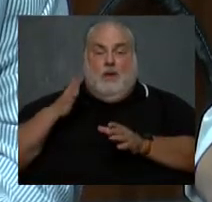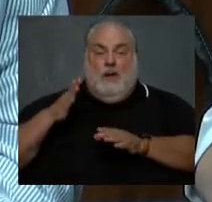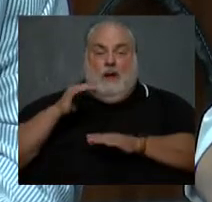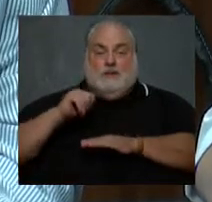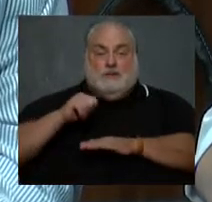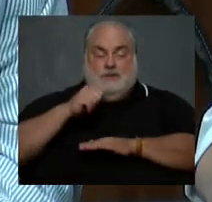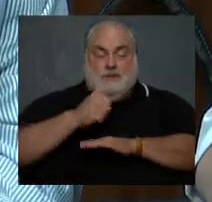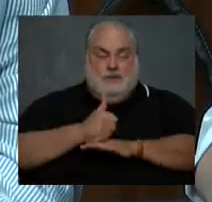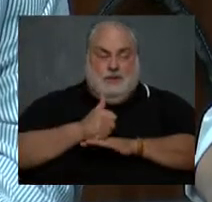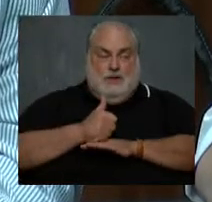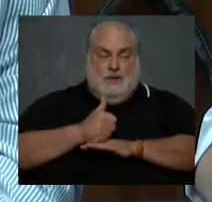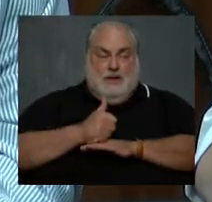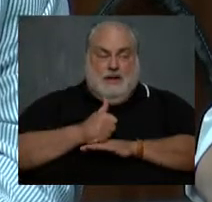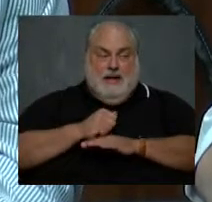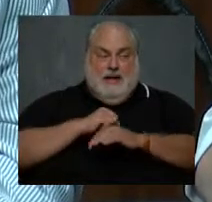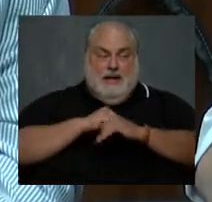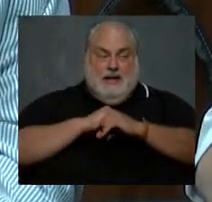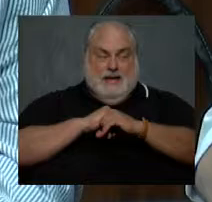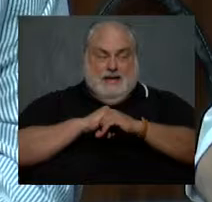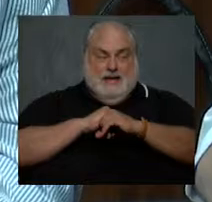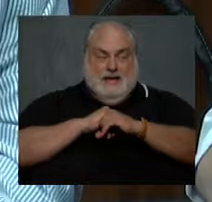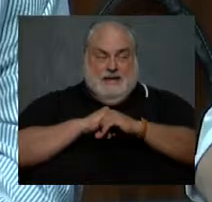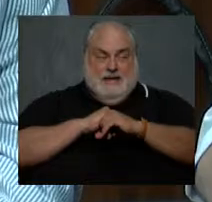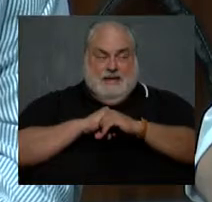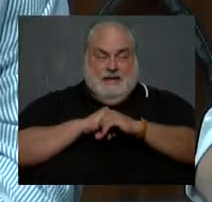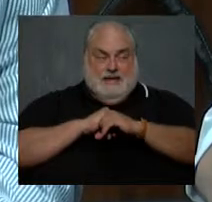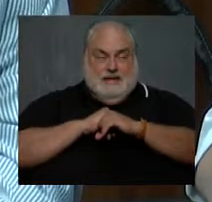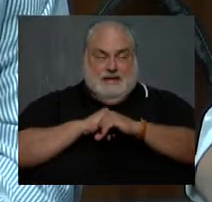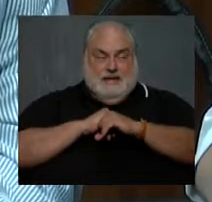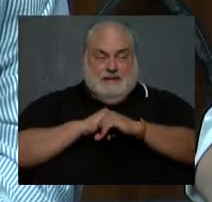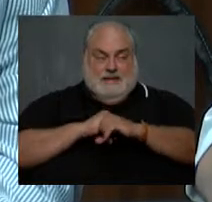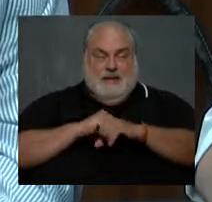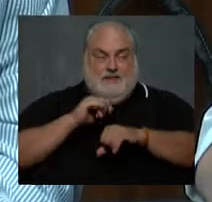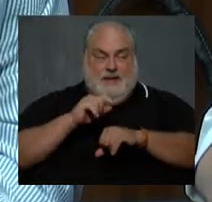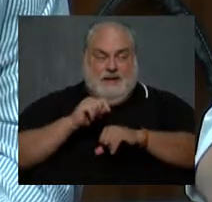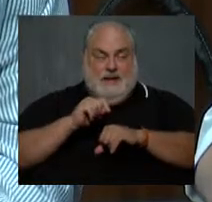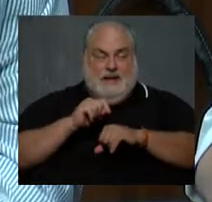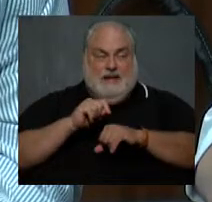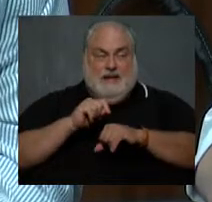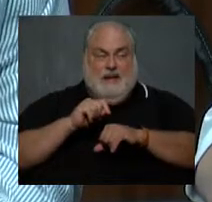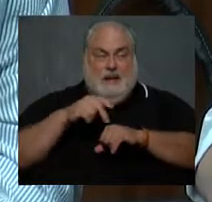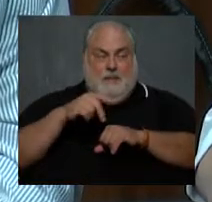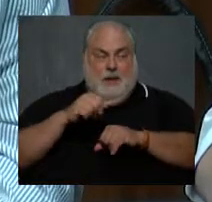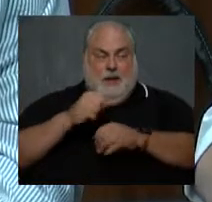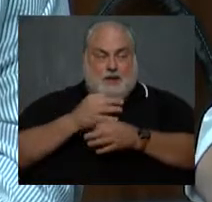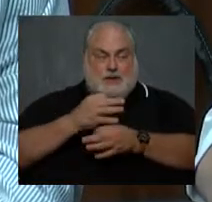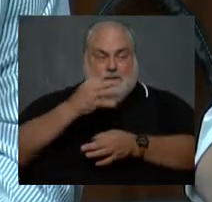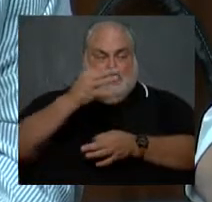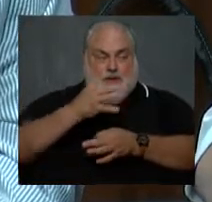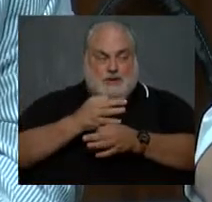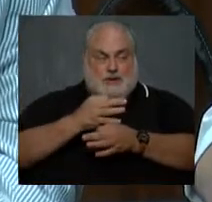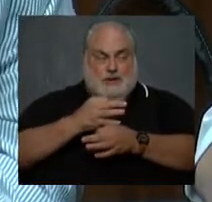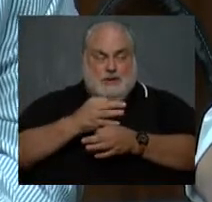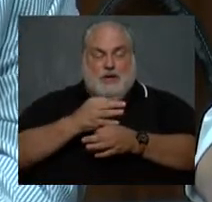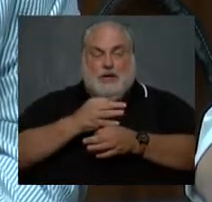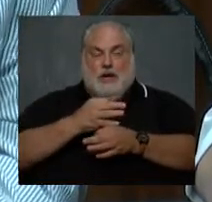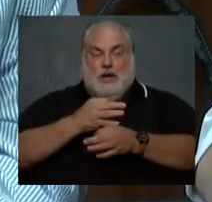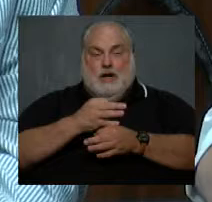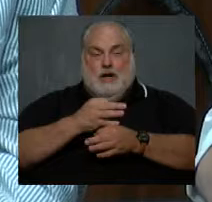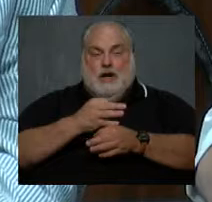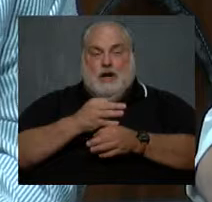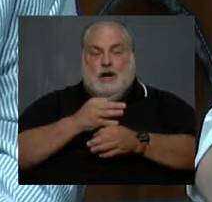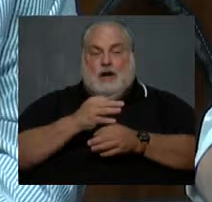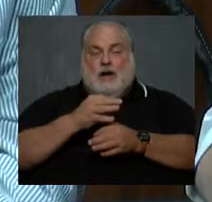install the safe hit Dura Post delineator type traffic bollards along the